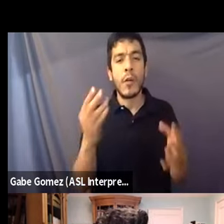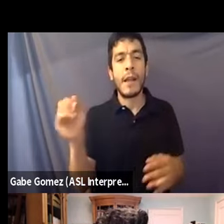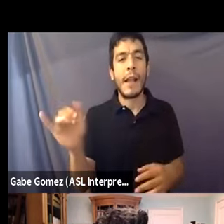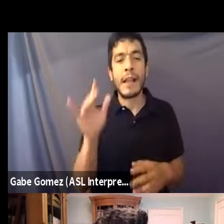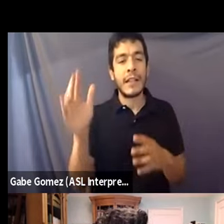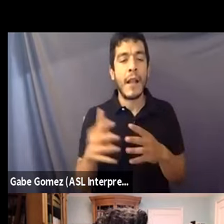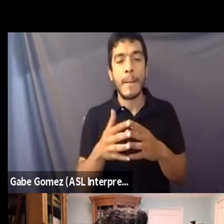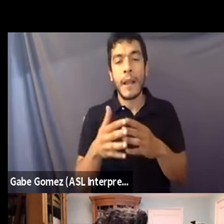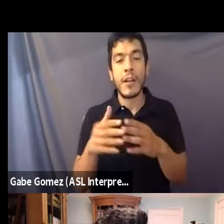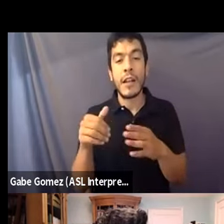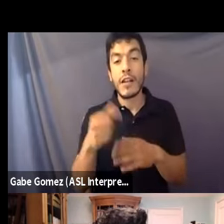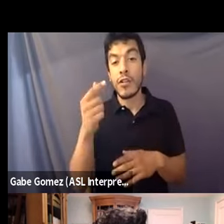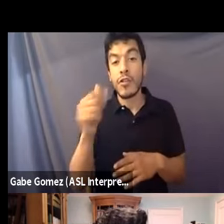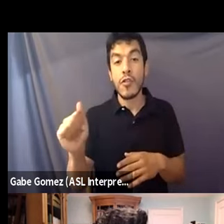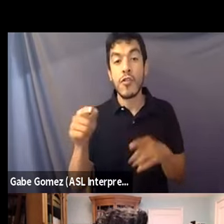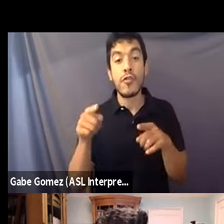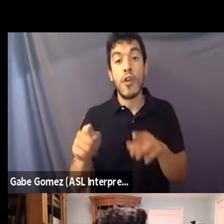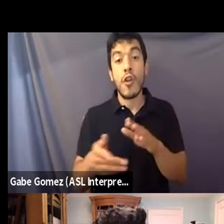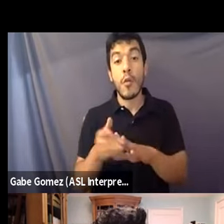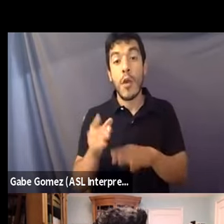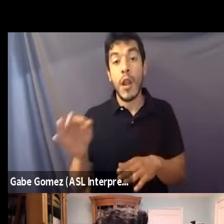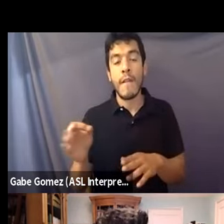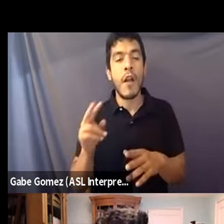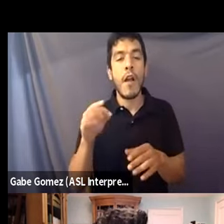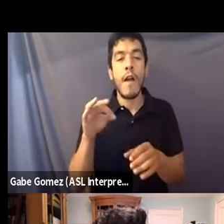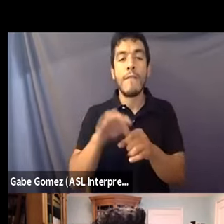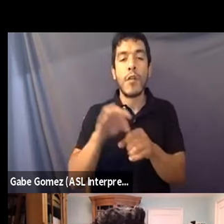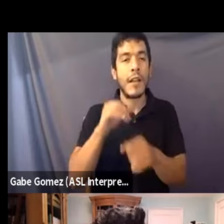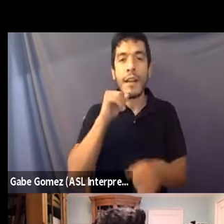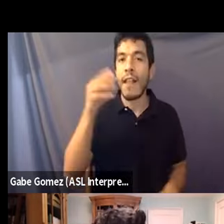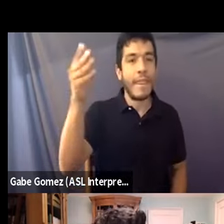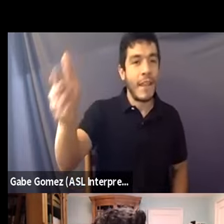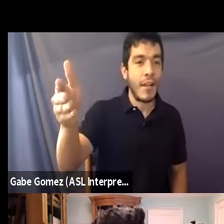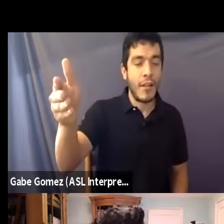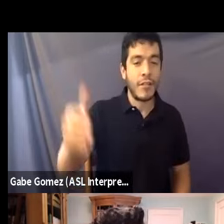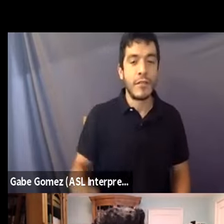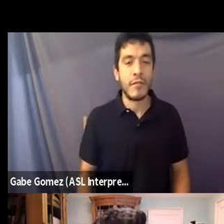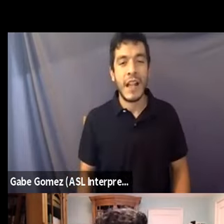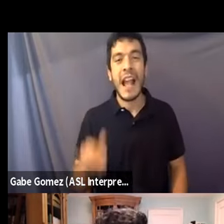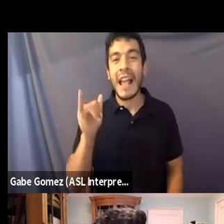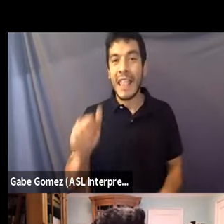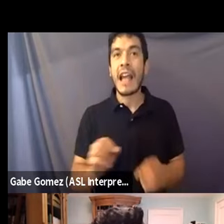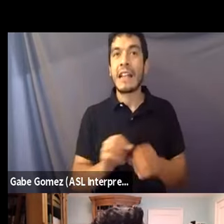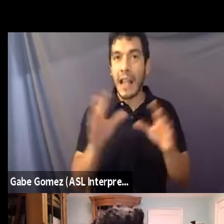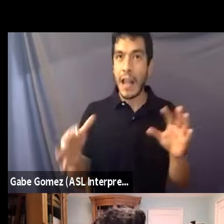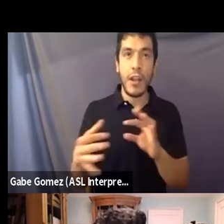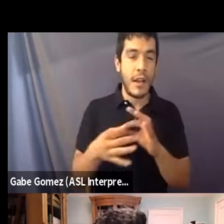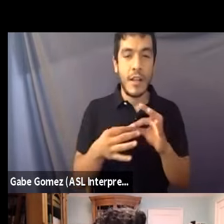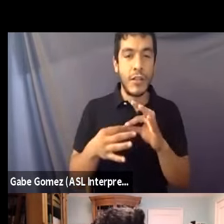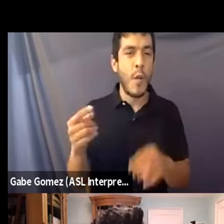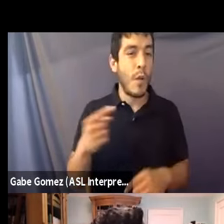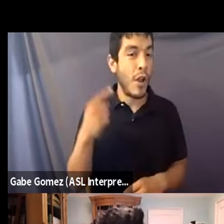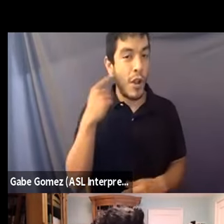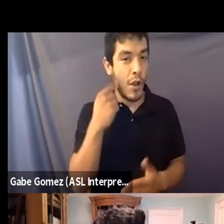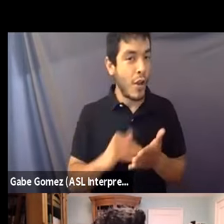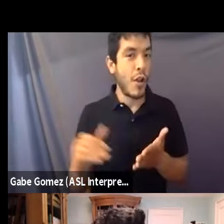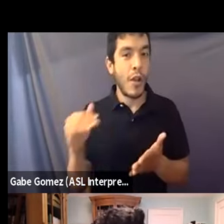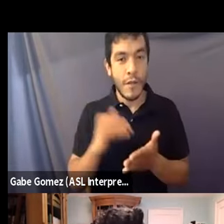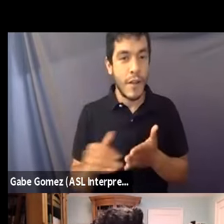during the runoff voted absentee, right? That is a clear connection. We heard time and time again,